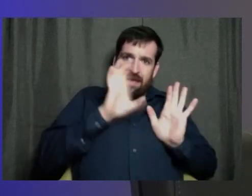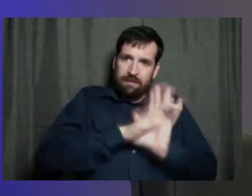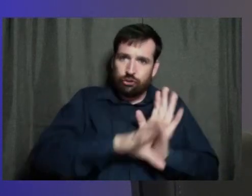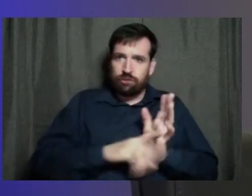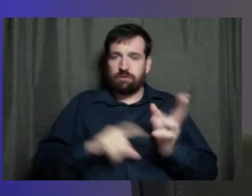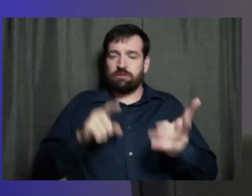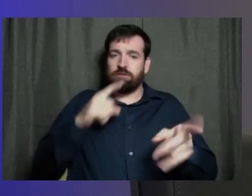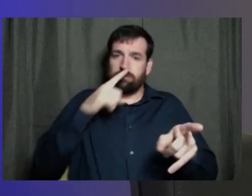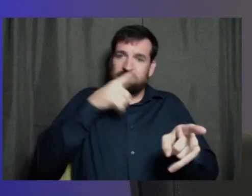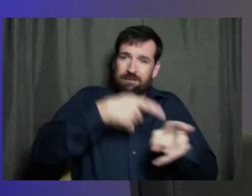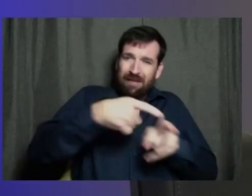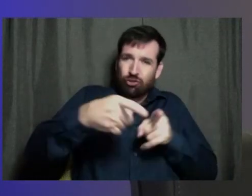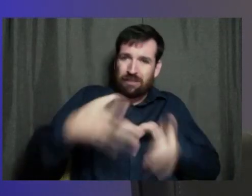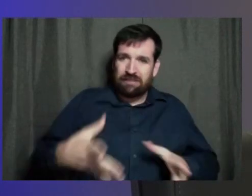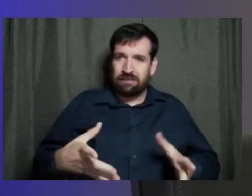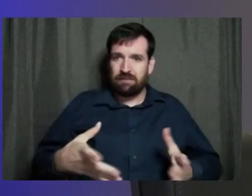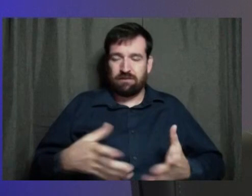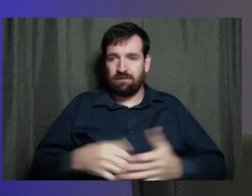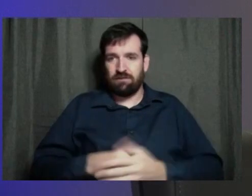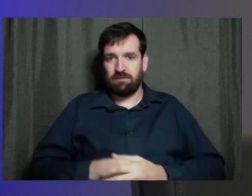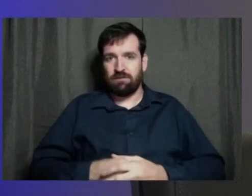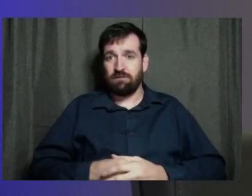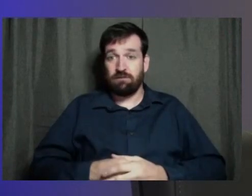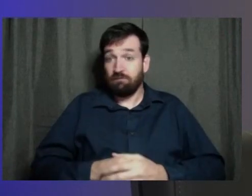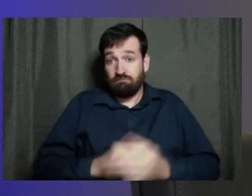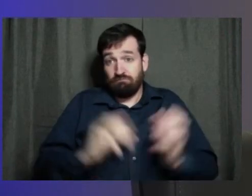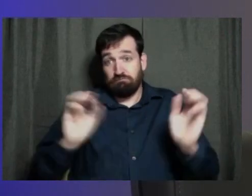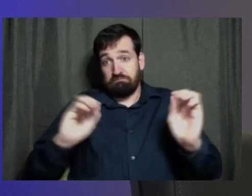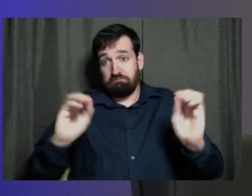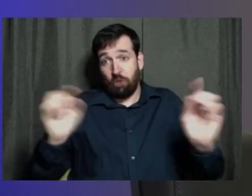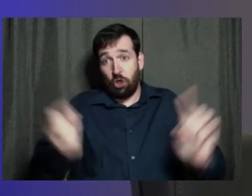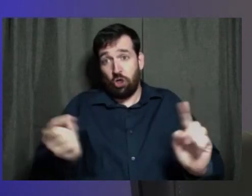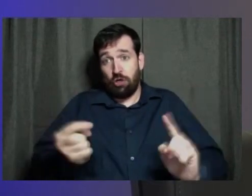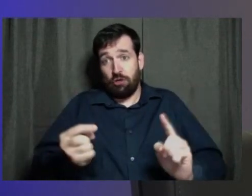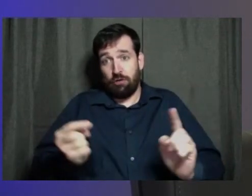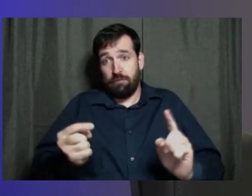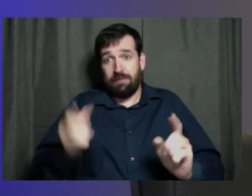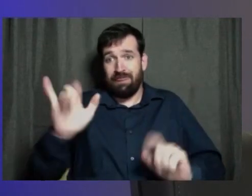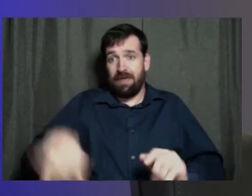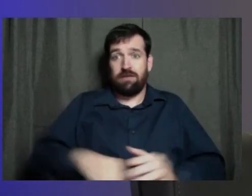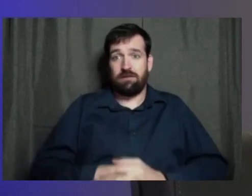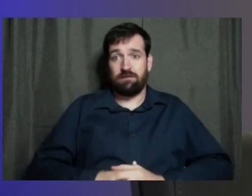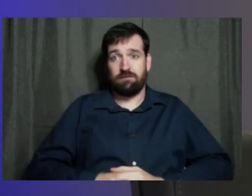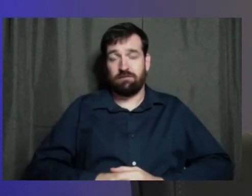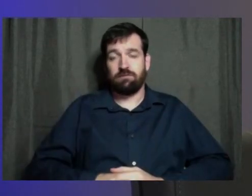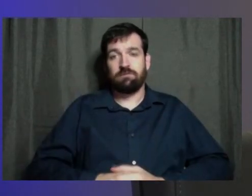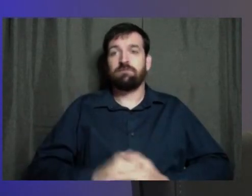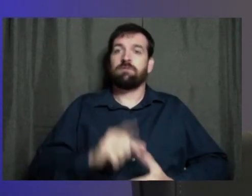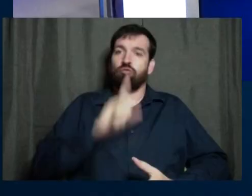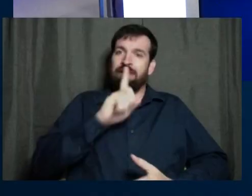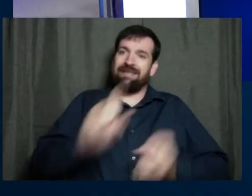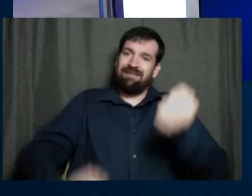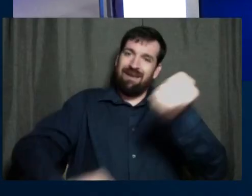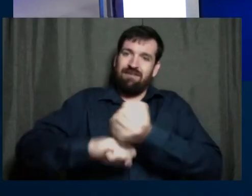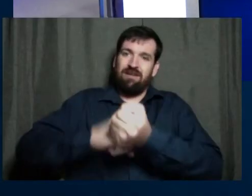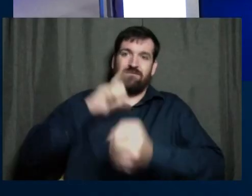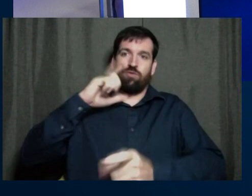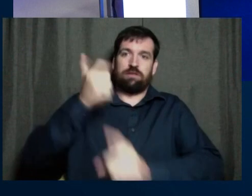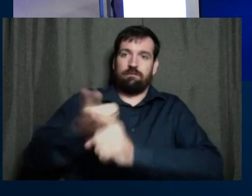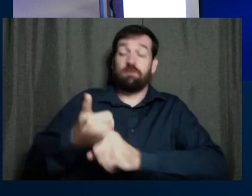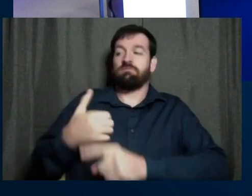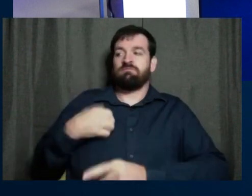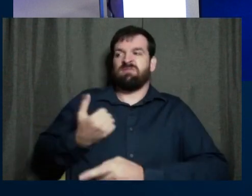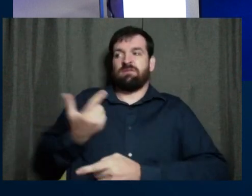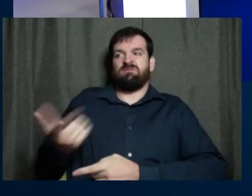There's no harm in that. And so just making sure to really advocate for yourself. A dear friend of mine called me on